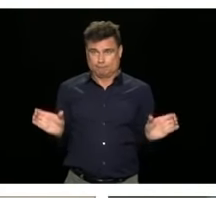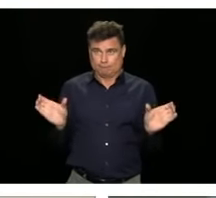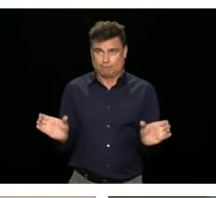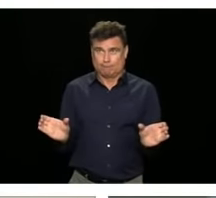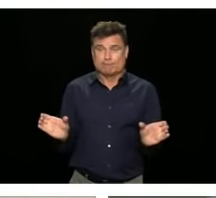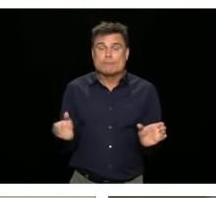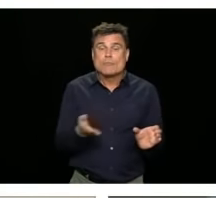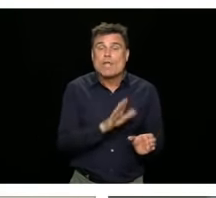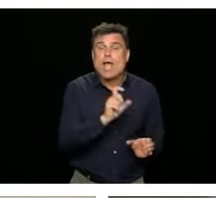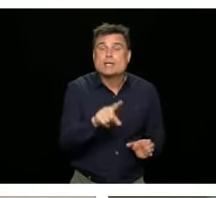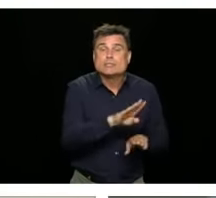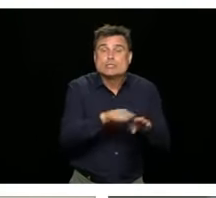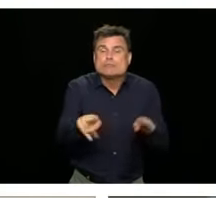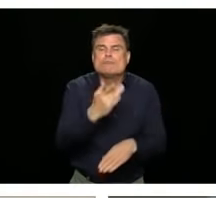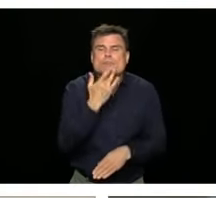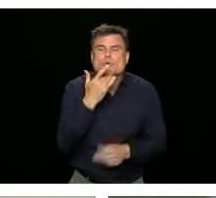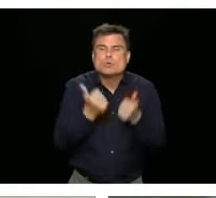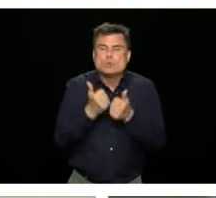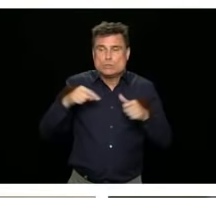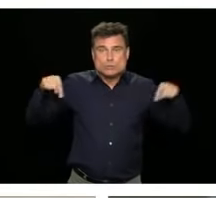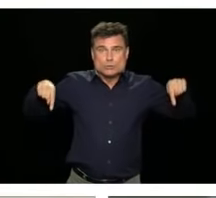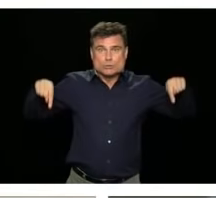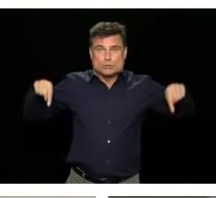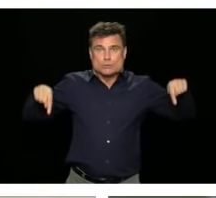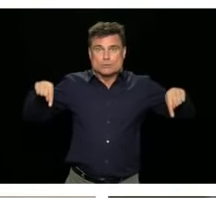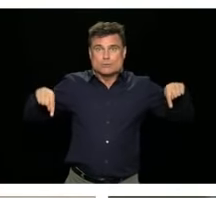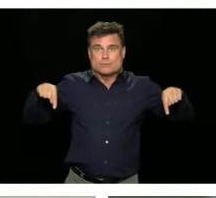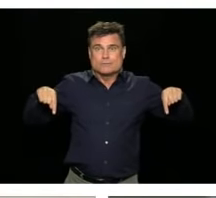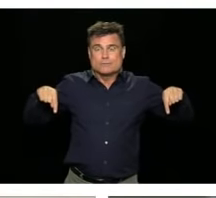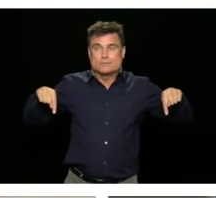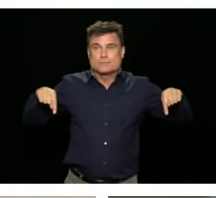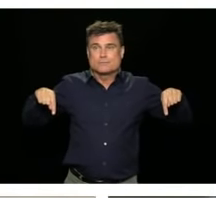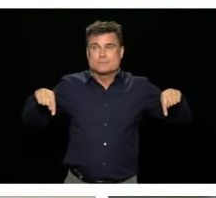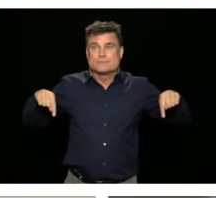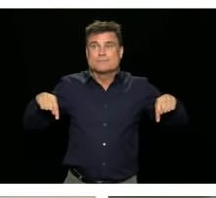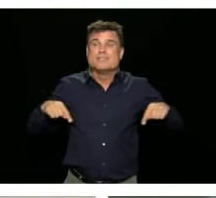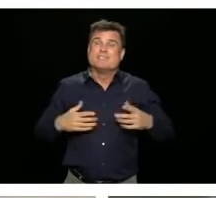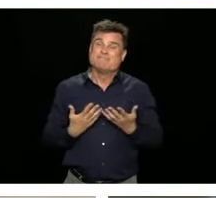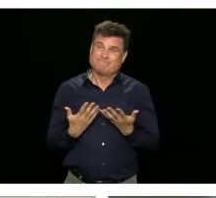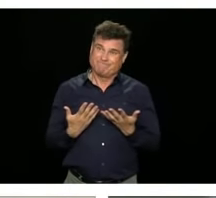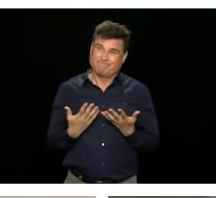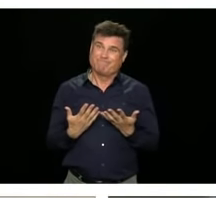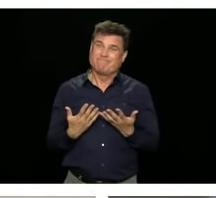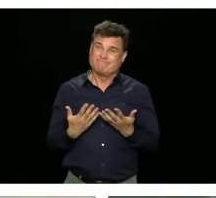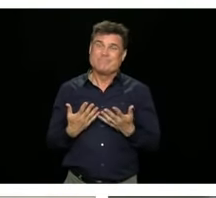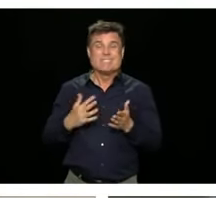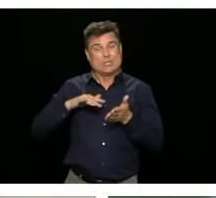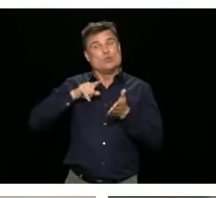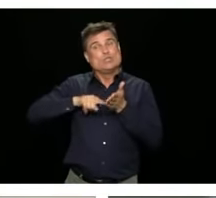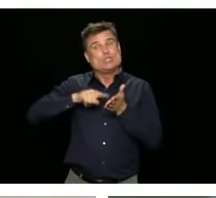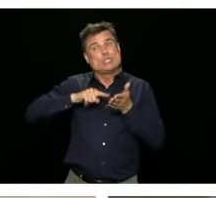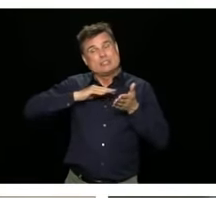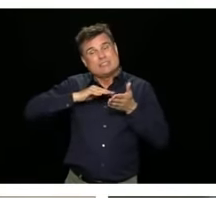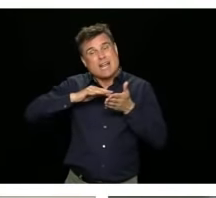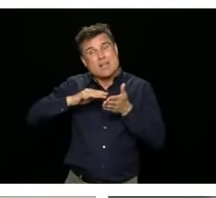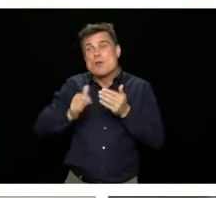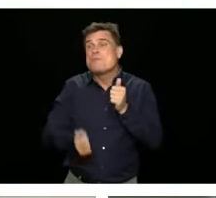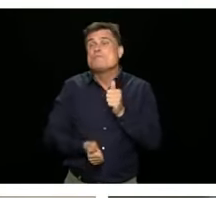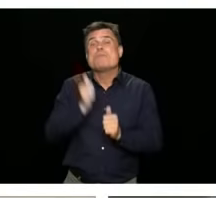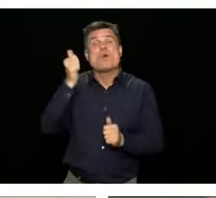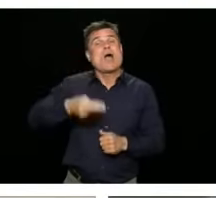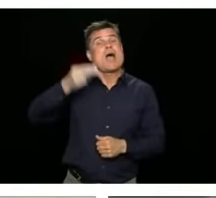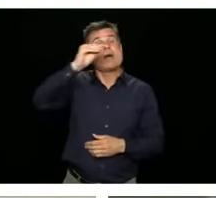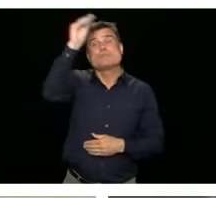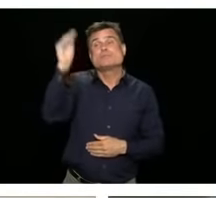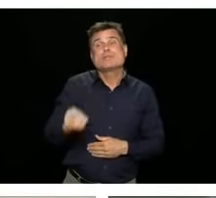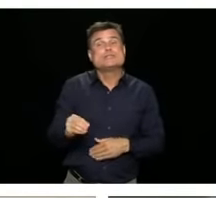will associate positive traits with the doll that has white skin and negative traits with the